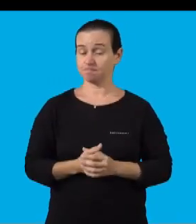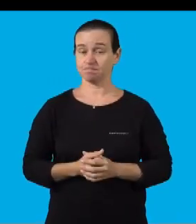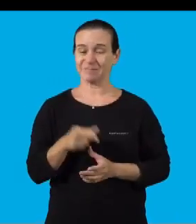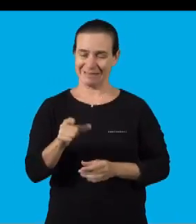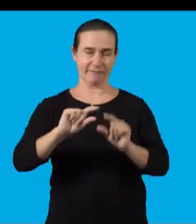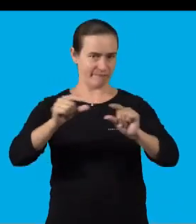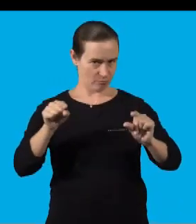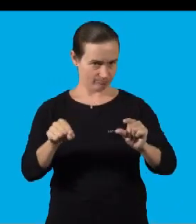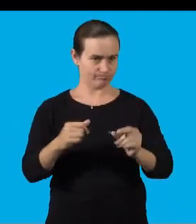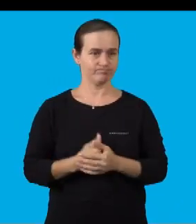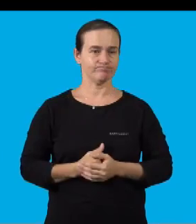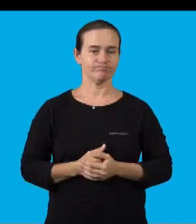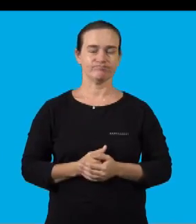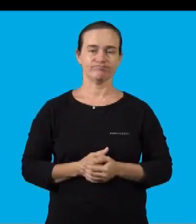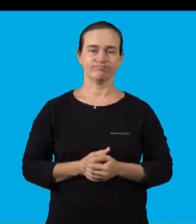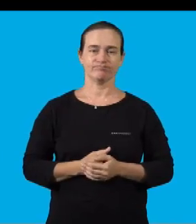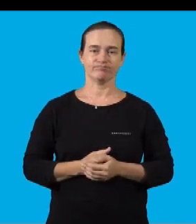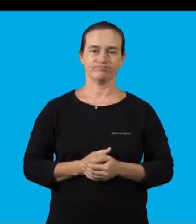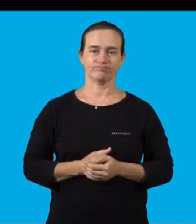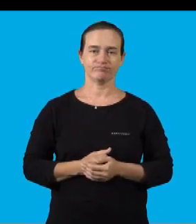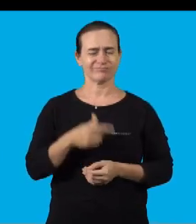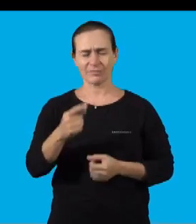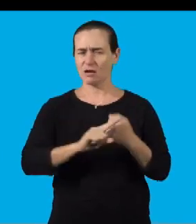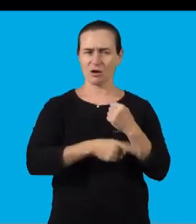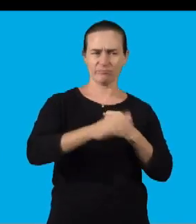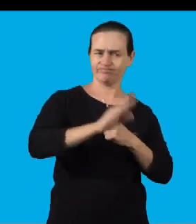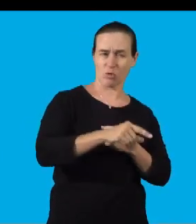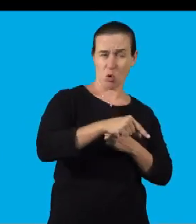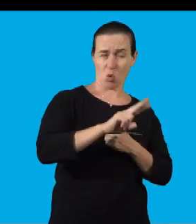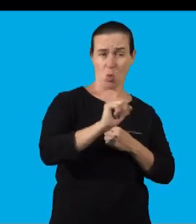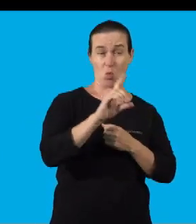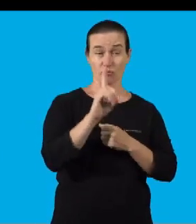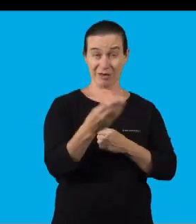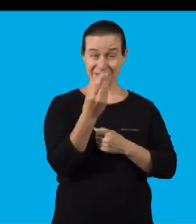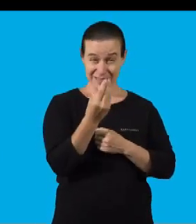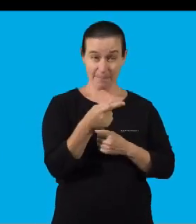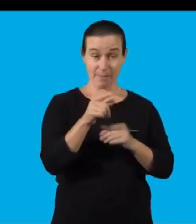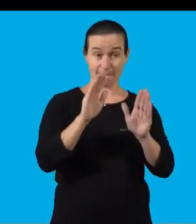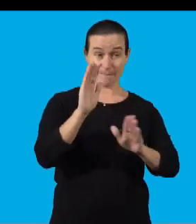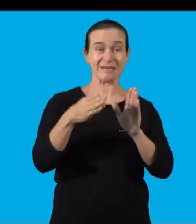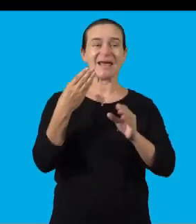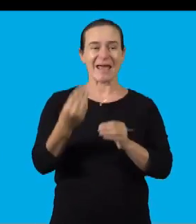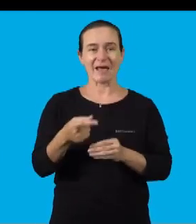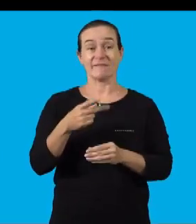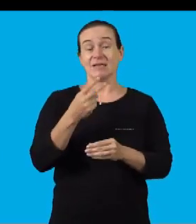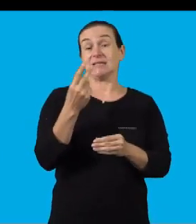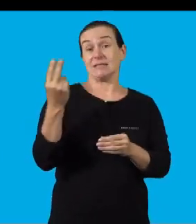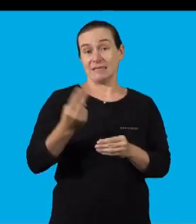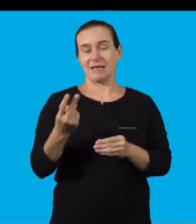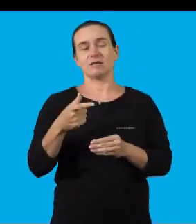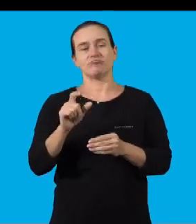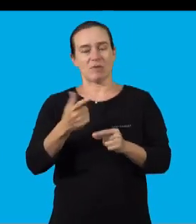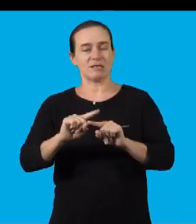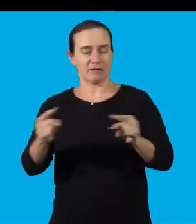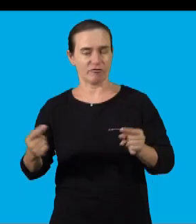bn plus c. Now the quadratic number pattern has a second difference. Of course, that